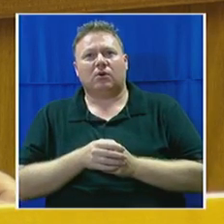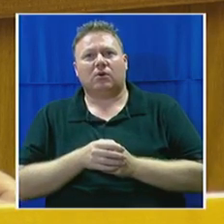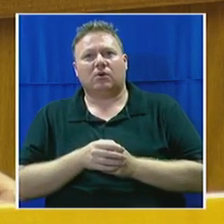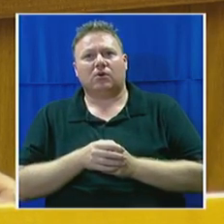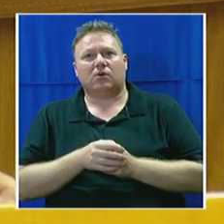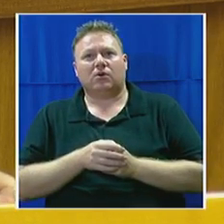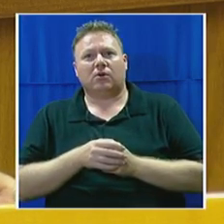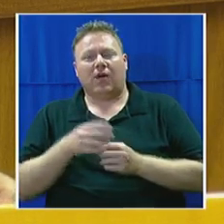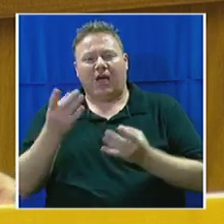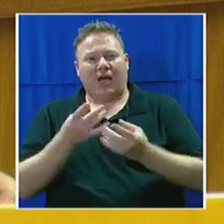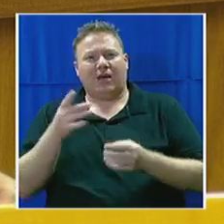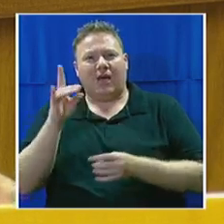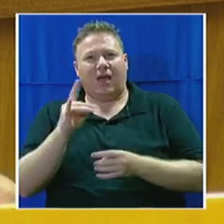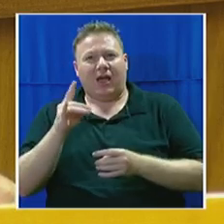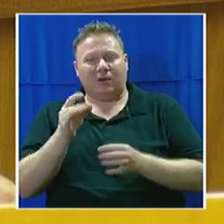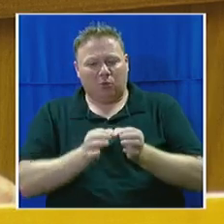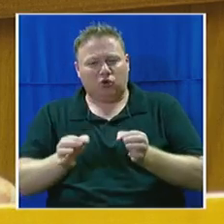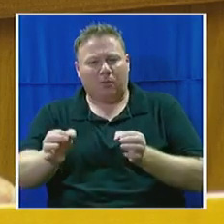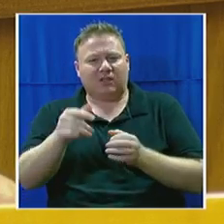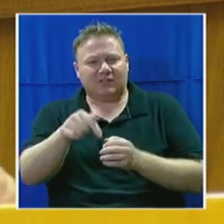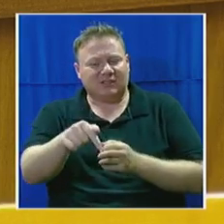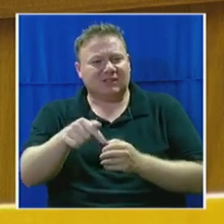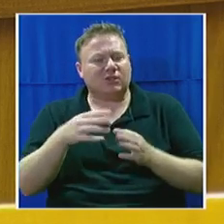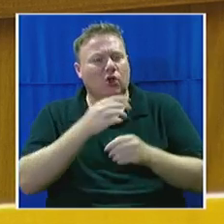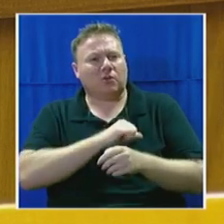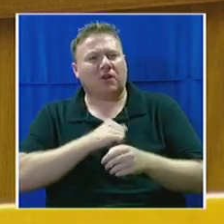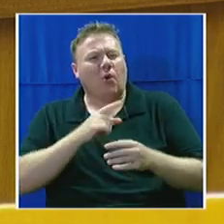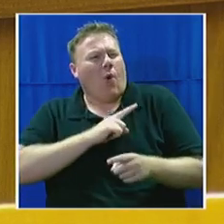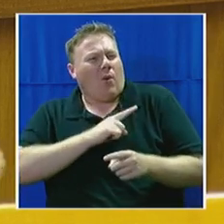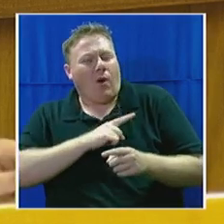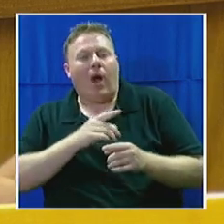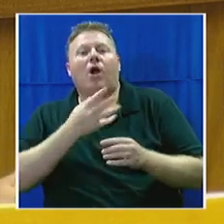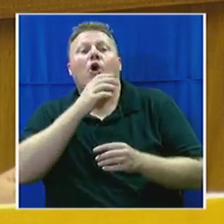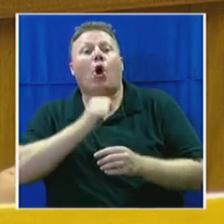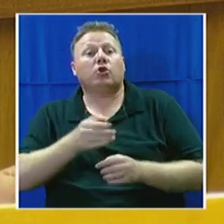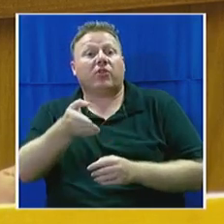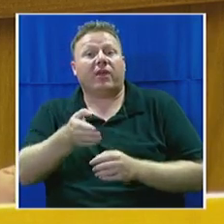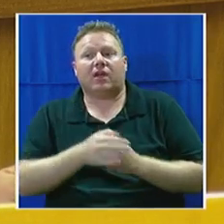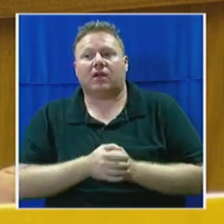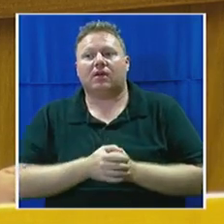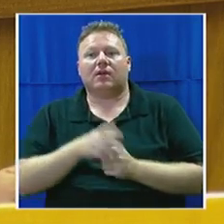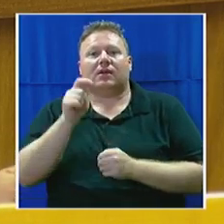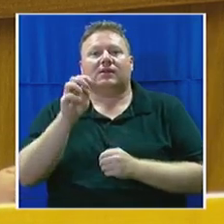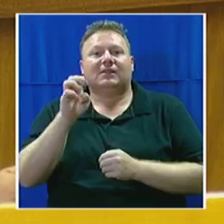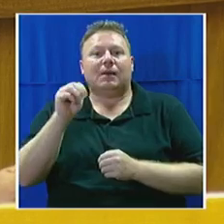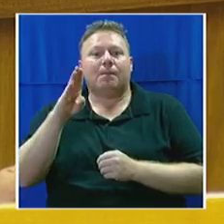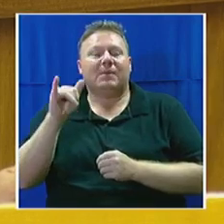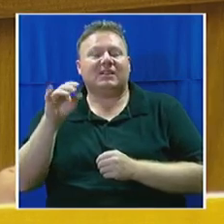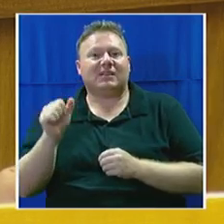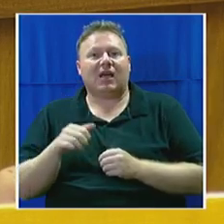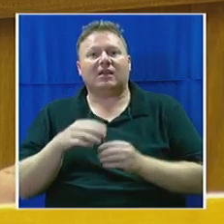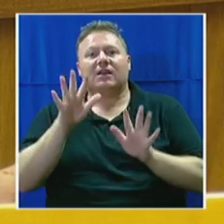goats wandering in the hospital, and I have the pictures to prove it. 10 babies died in Tembisa over 2 months.